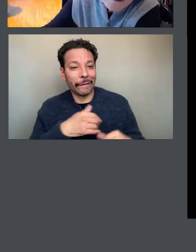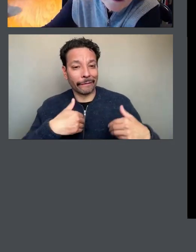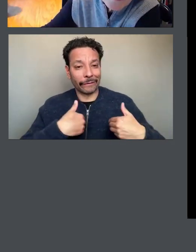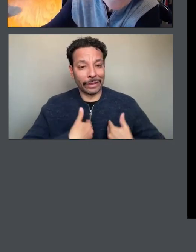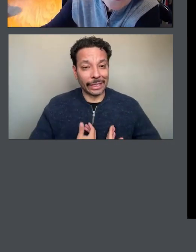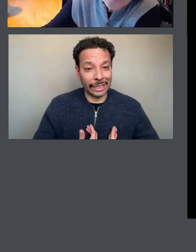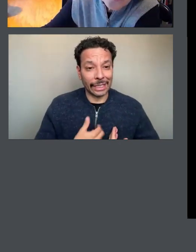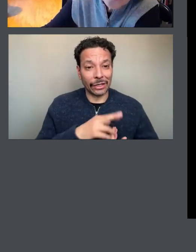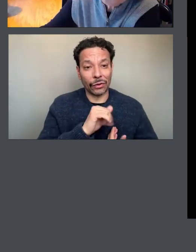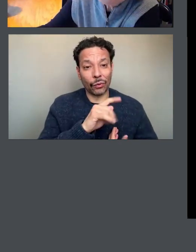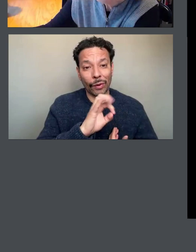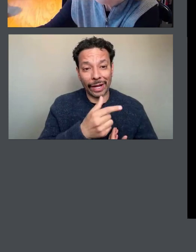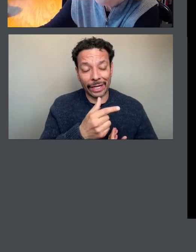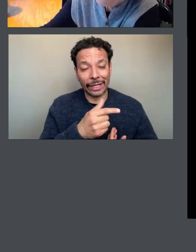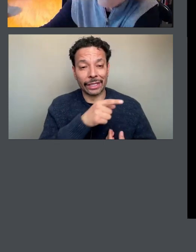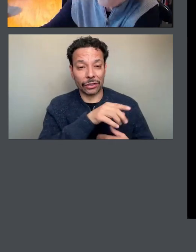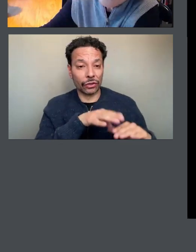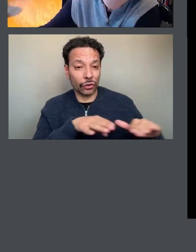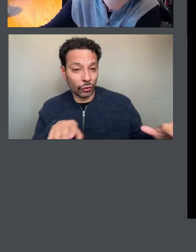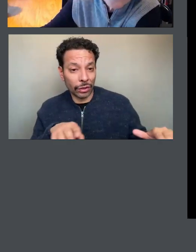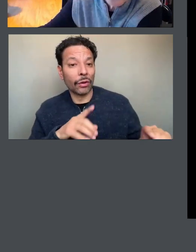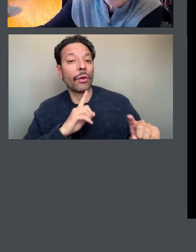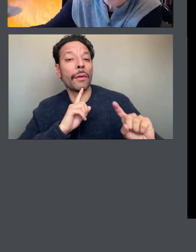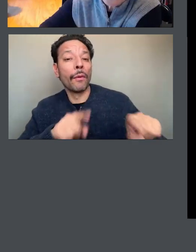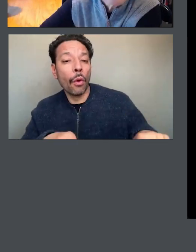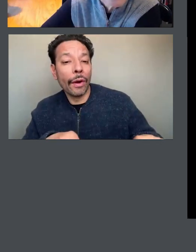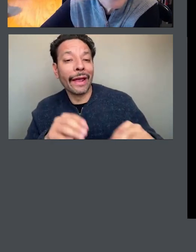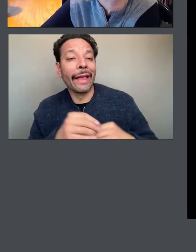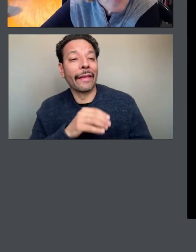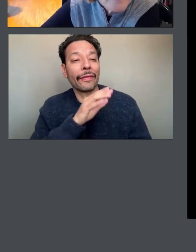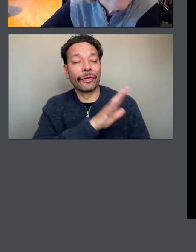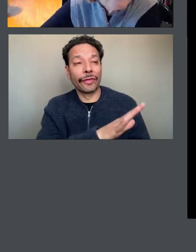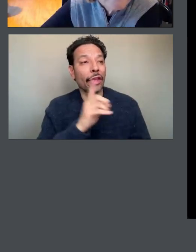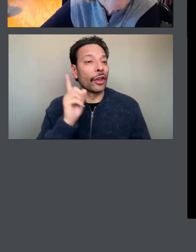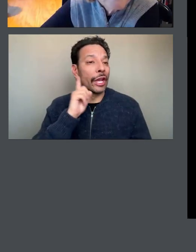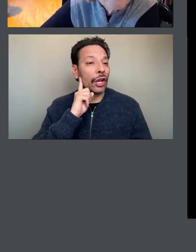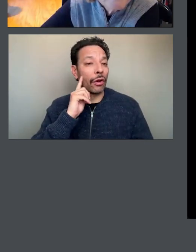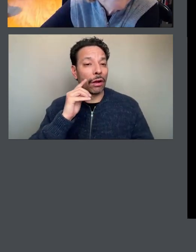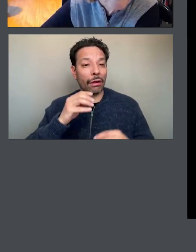ratings that these children reported and their degree of hearing loss.